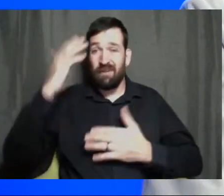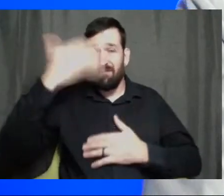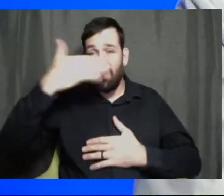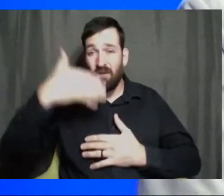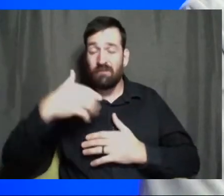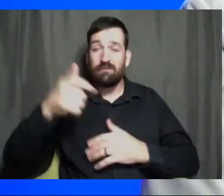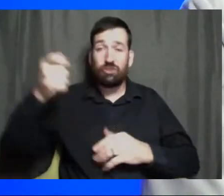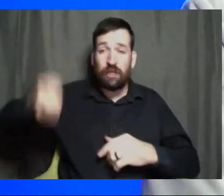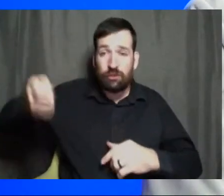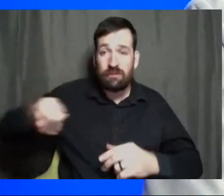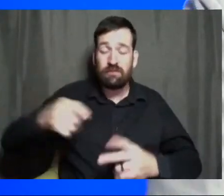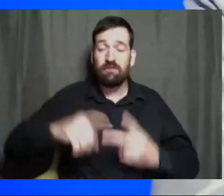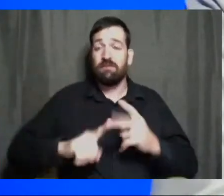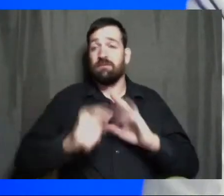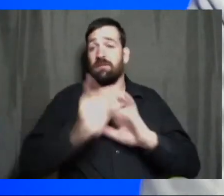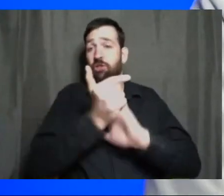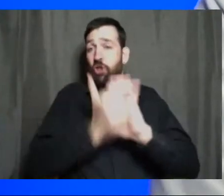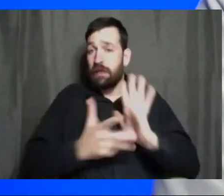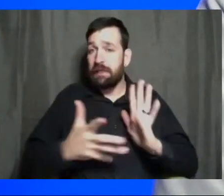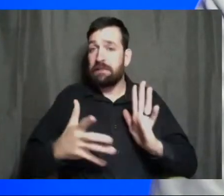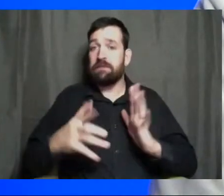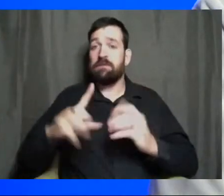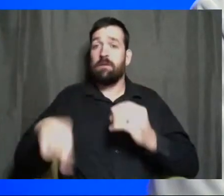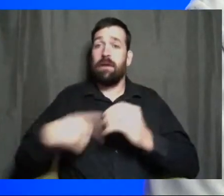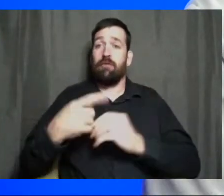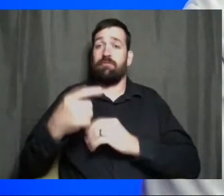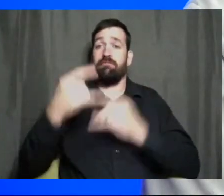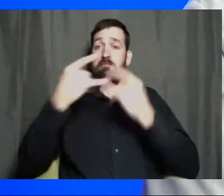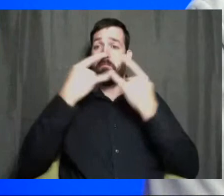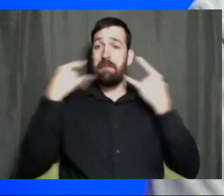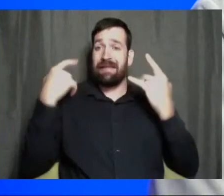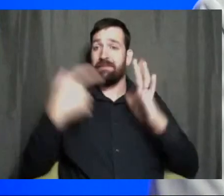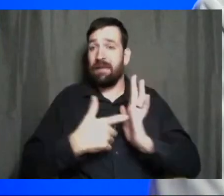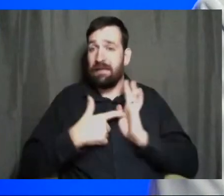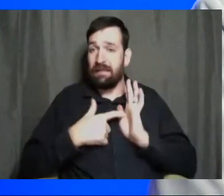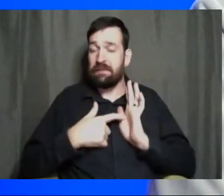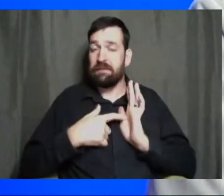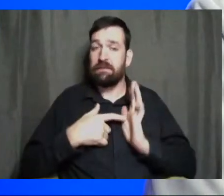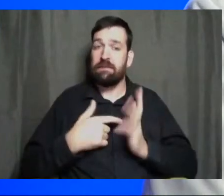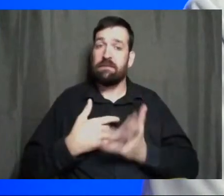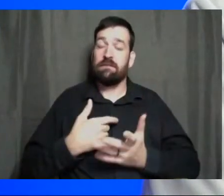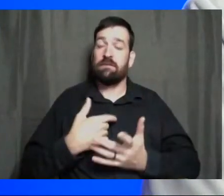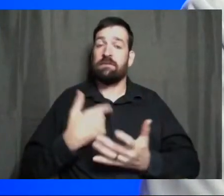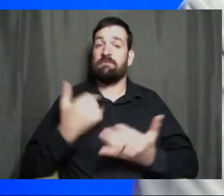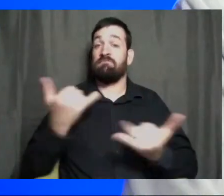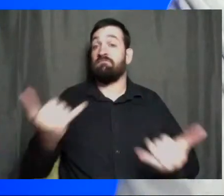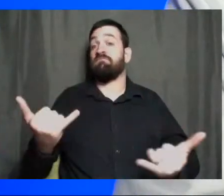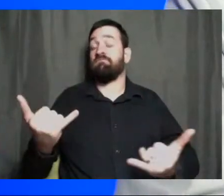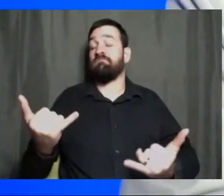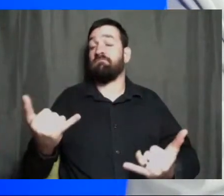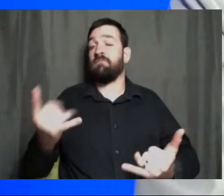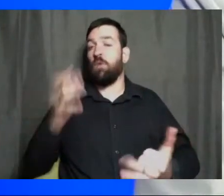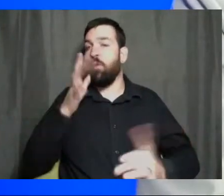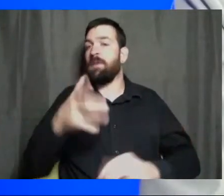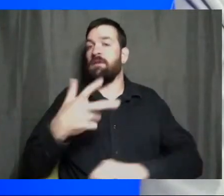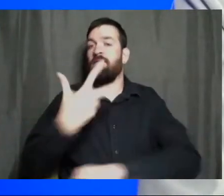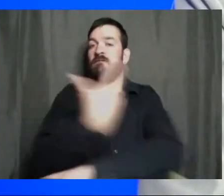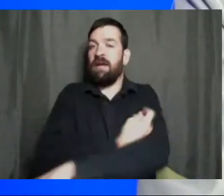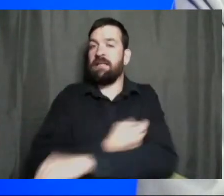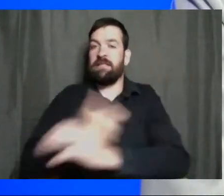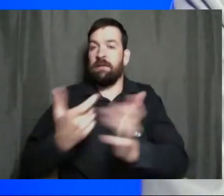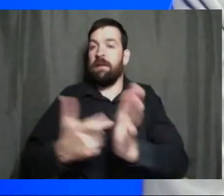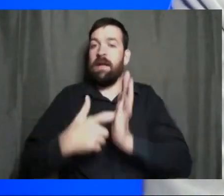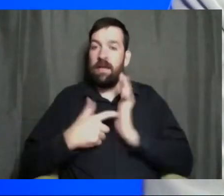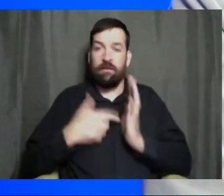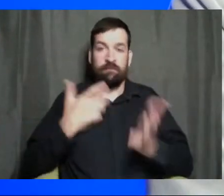about these mask mandates, or now it's in time it will be the vaccine mandate. And no matter how much research